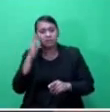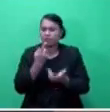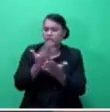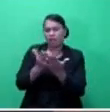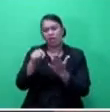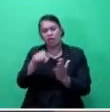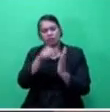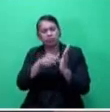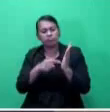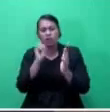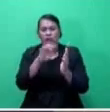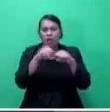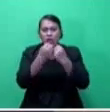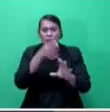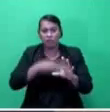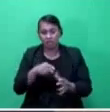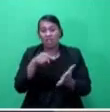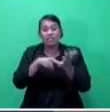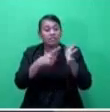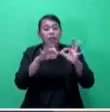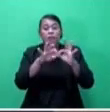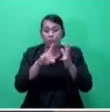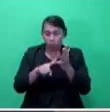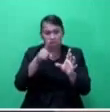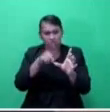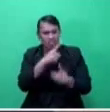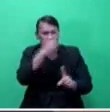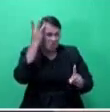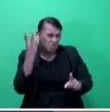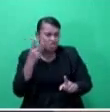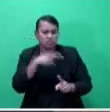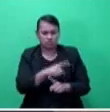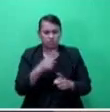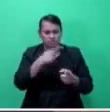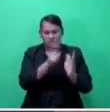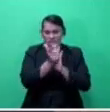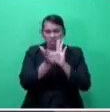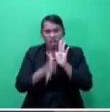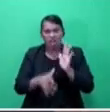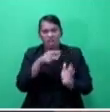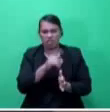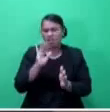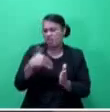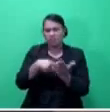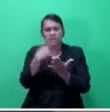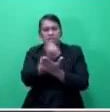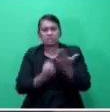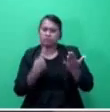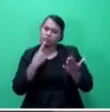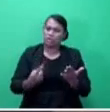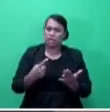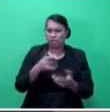knowing any facts, made a Facebook post that said, and I quote, "Stock up on food, Fiji, have a guaranteed